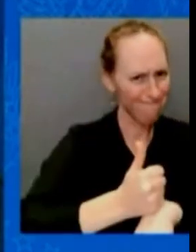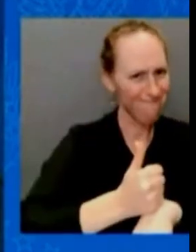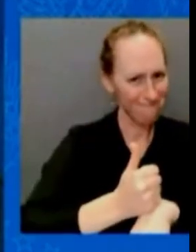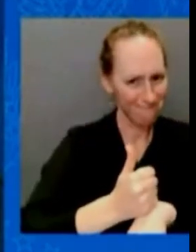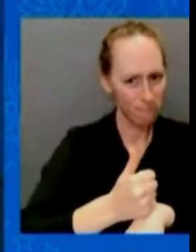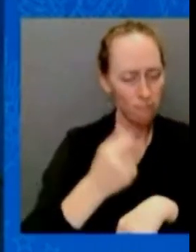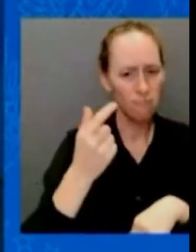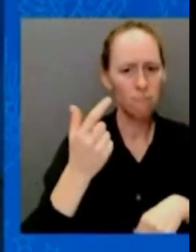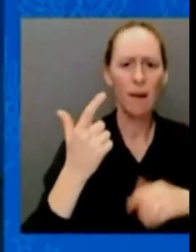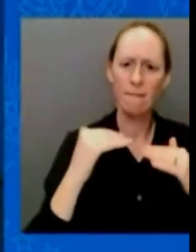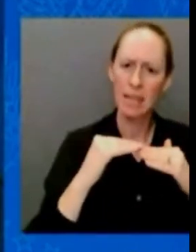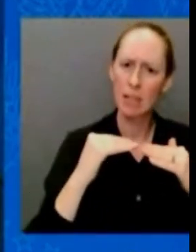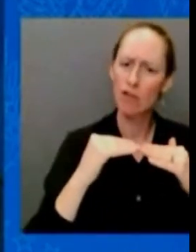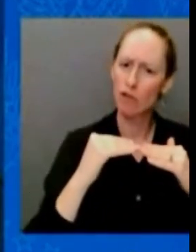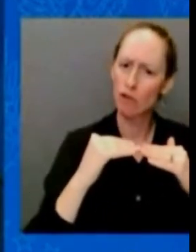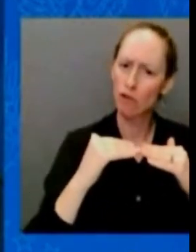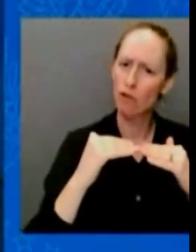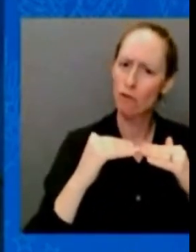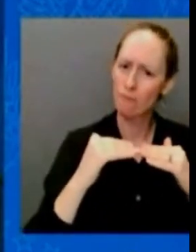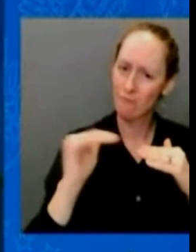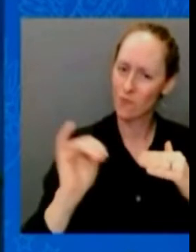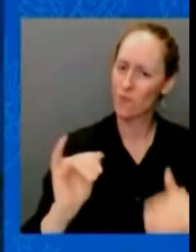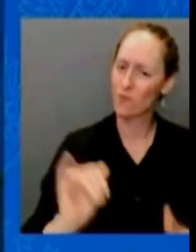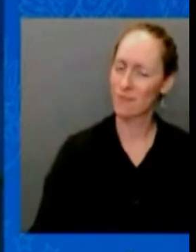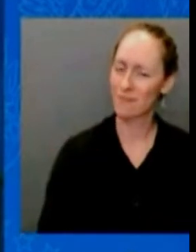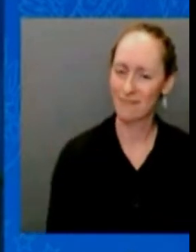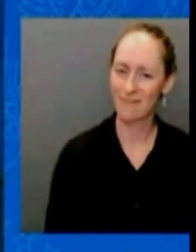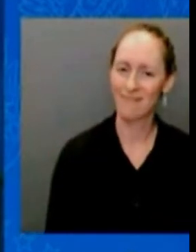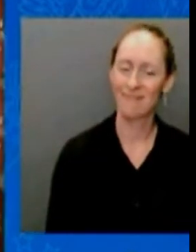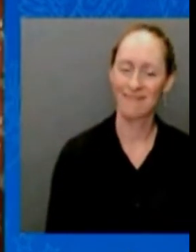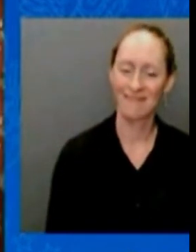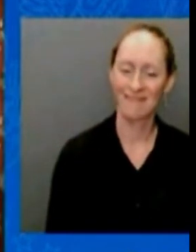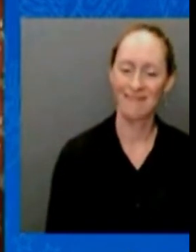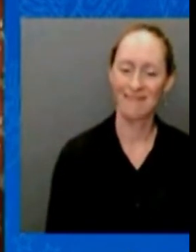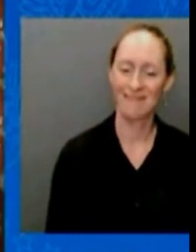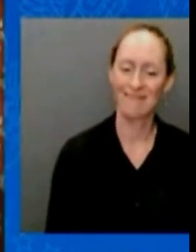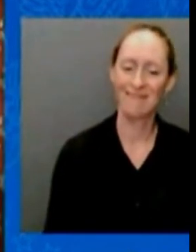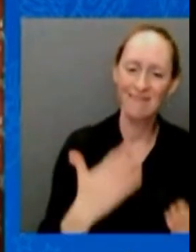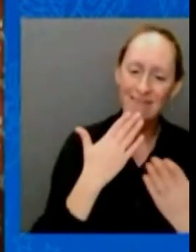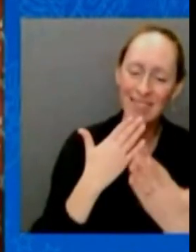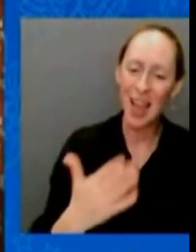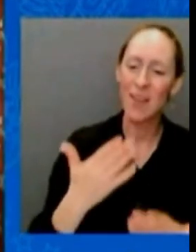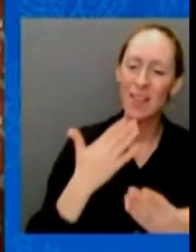this partnership between Micron and New York. Thank you.